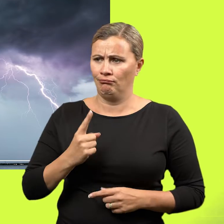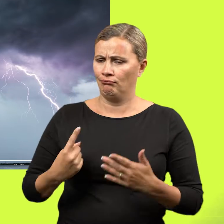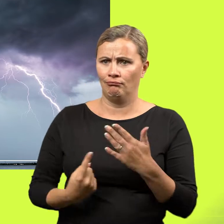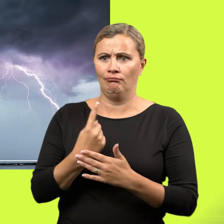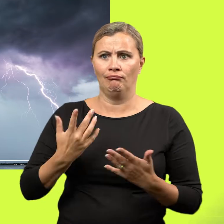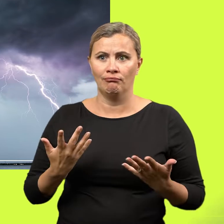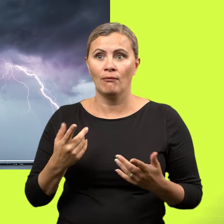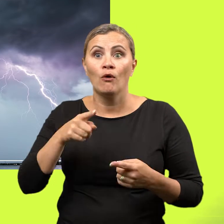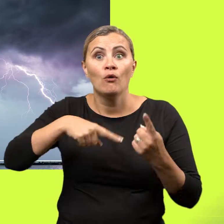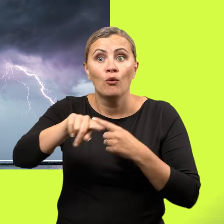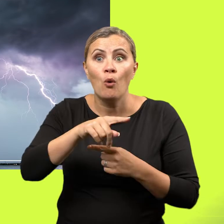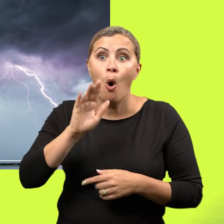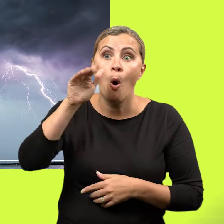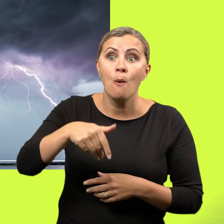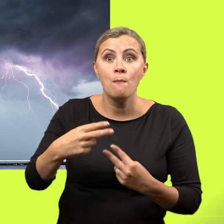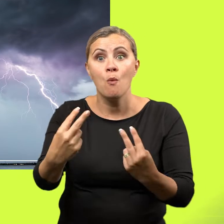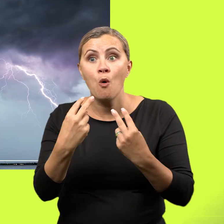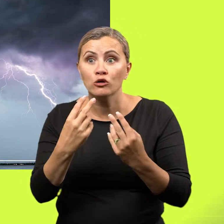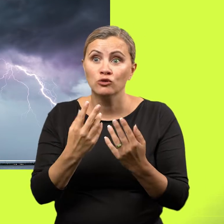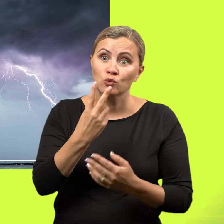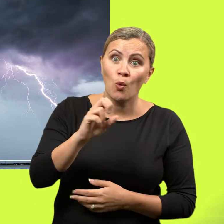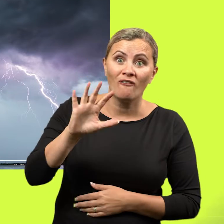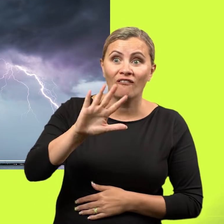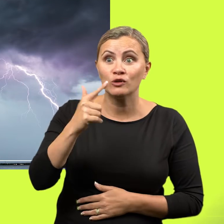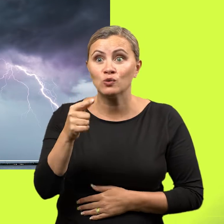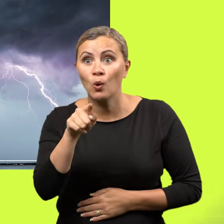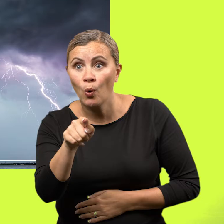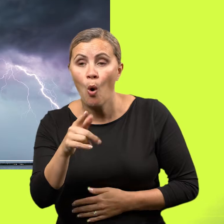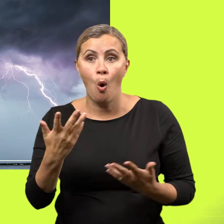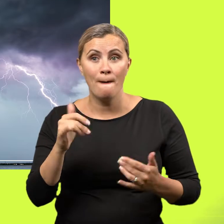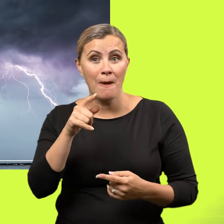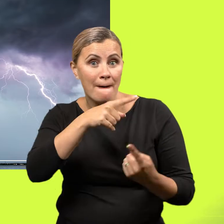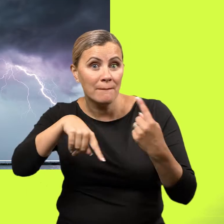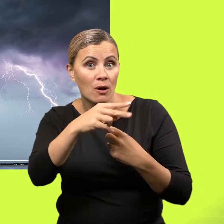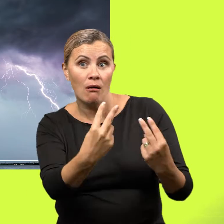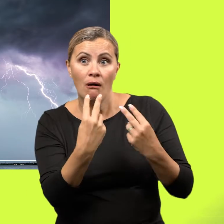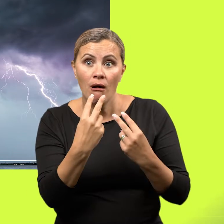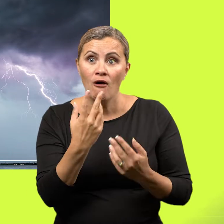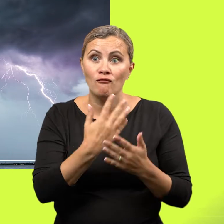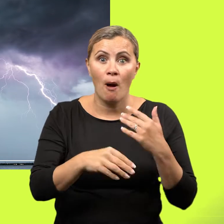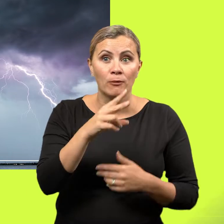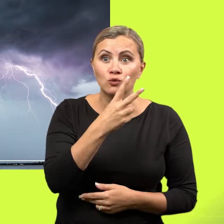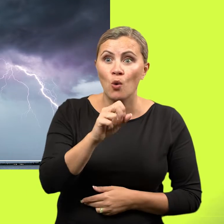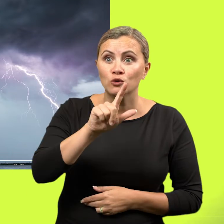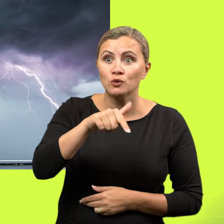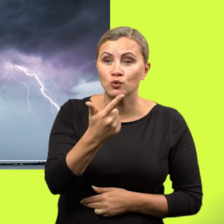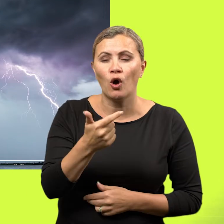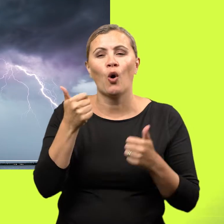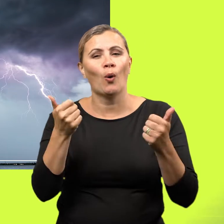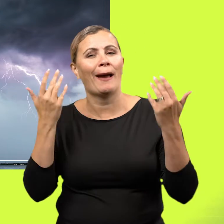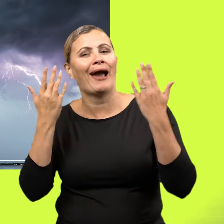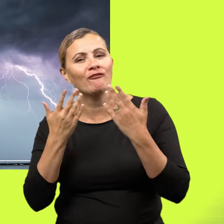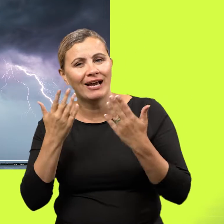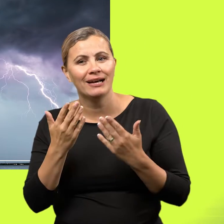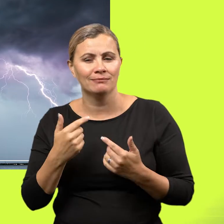unusual. So, whether you're sitting at home in 2052 or perhaps watching this back in 2022, good